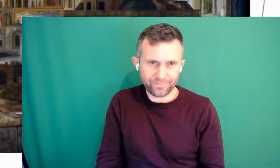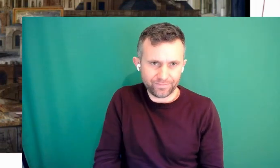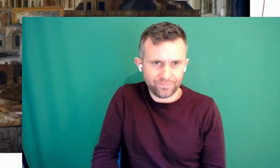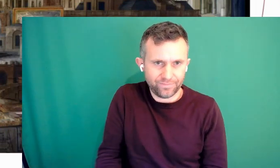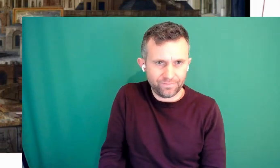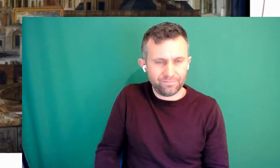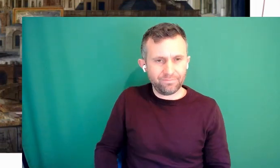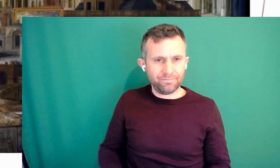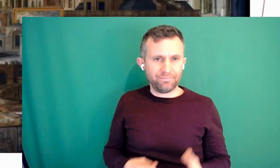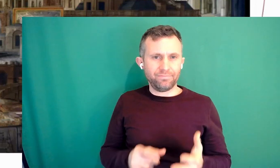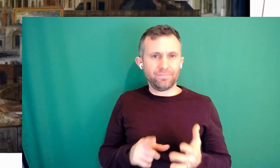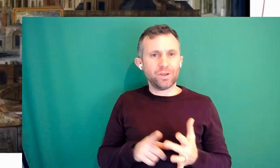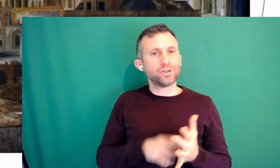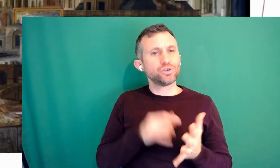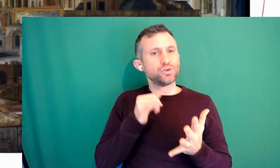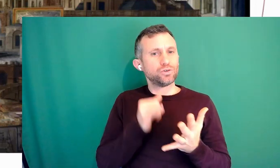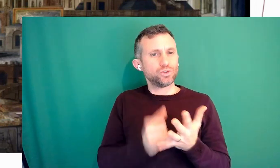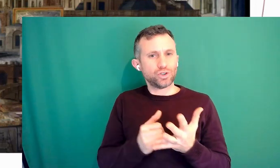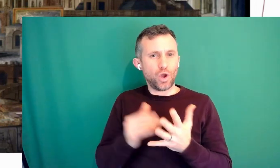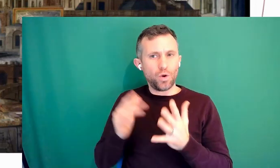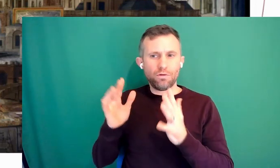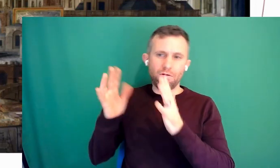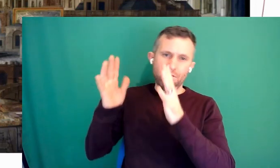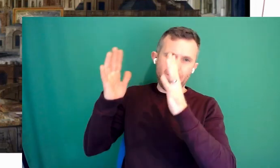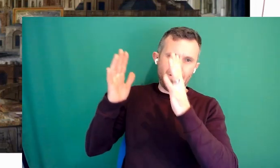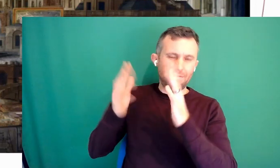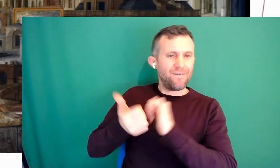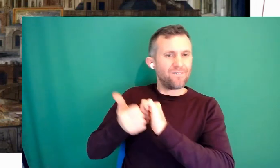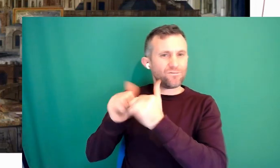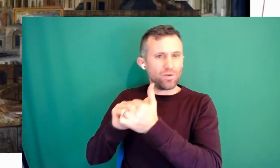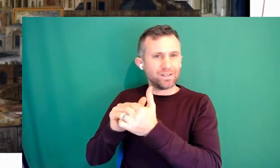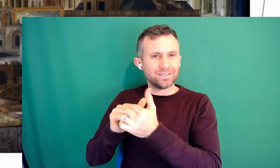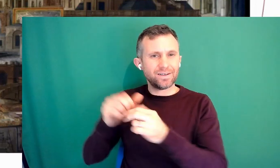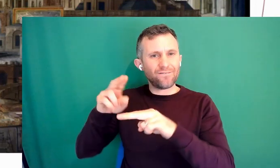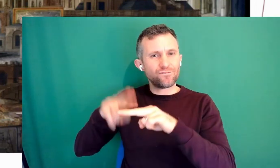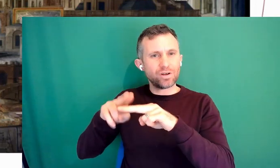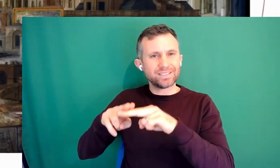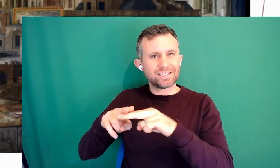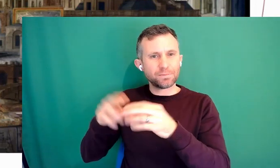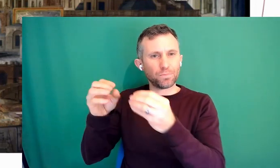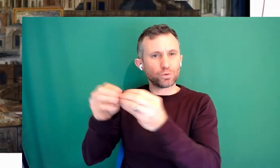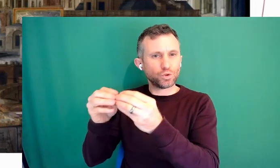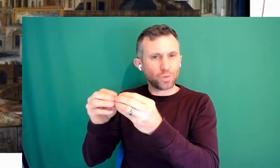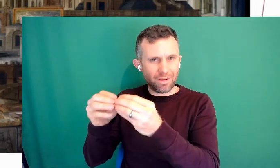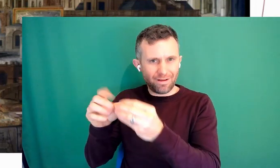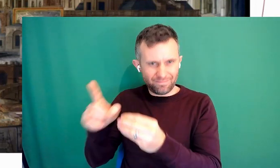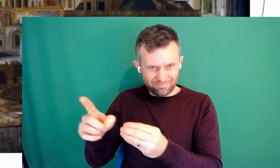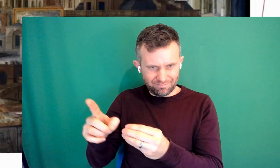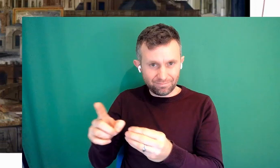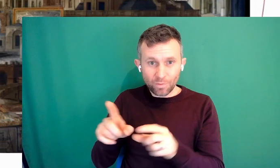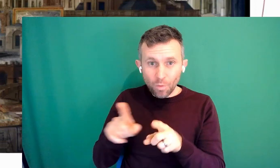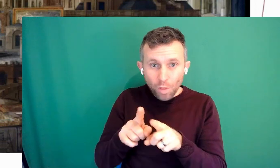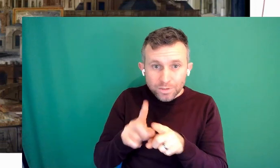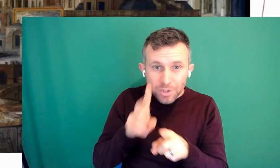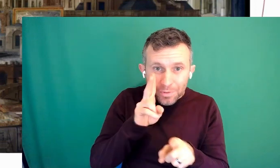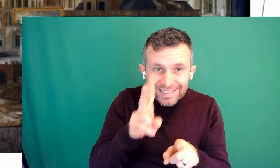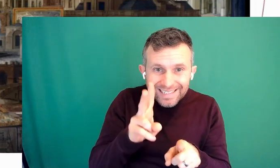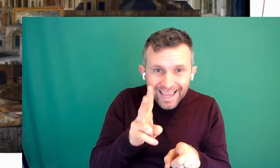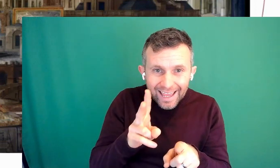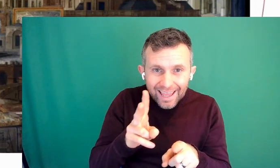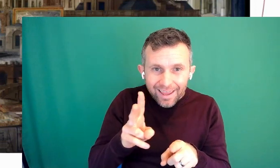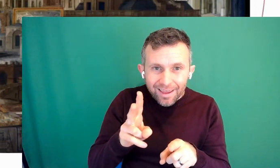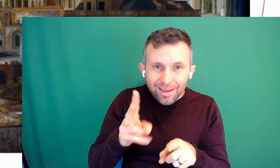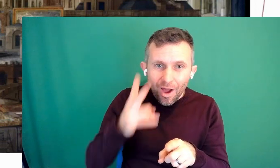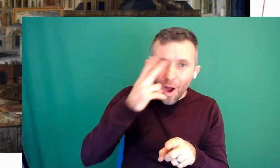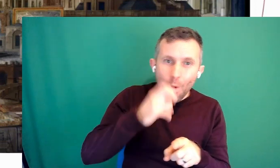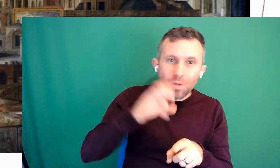right, shadowed by his great works. He was devastated when Eliza died and